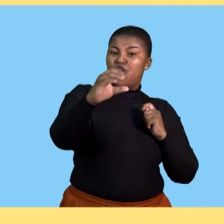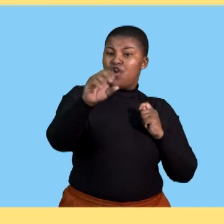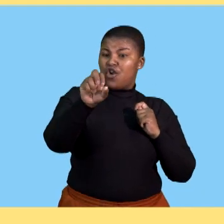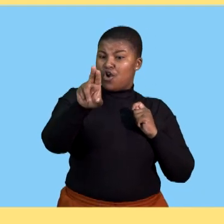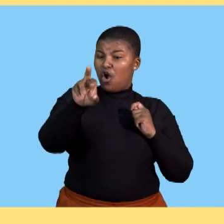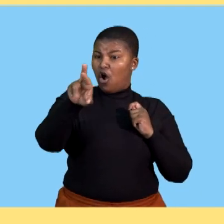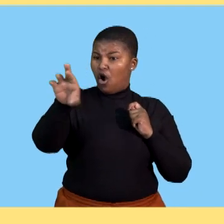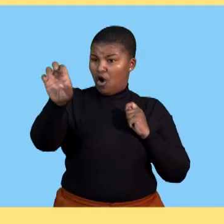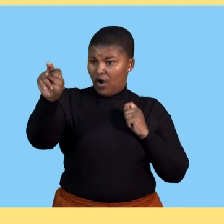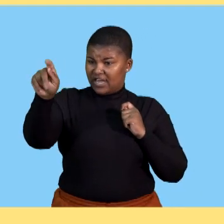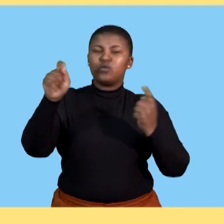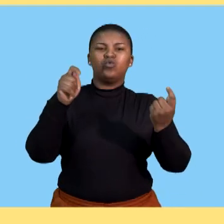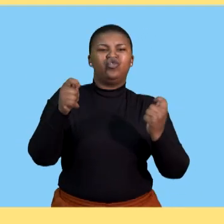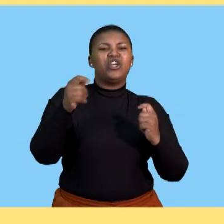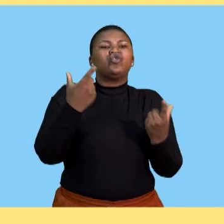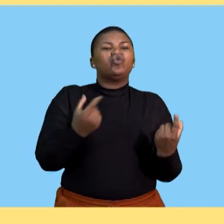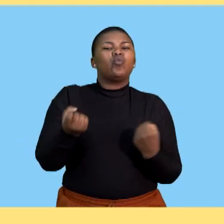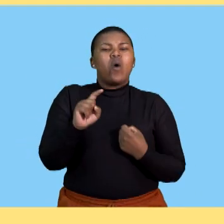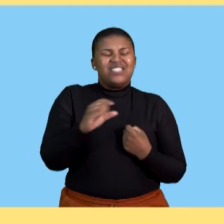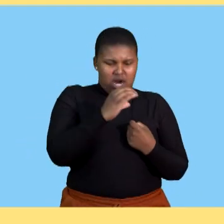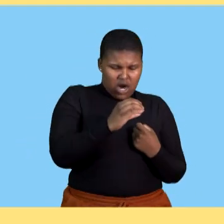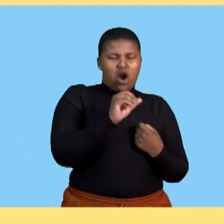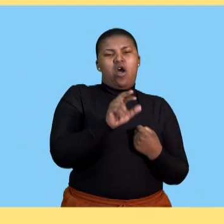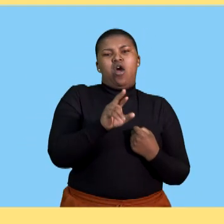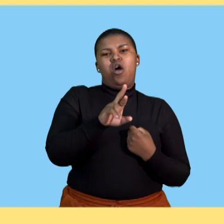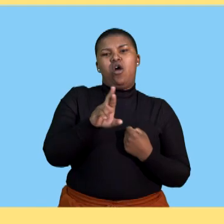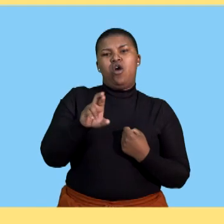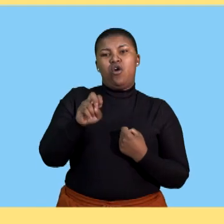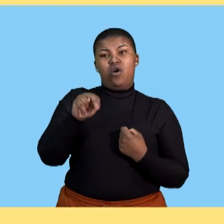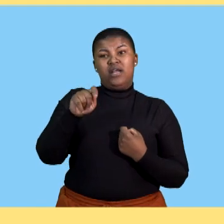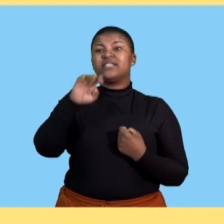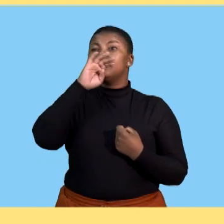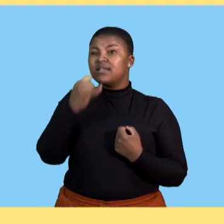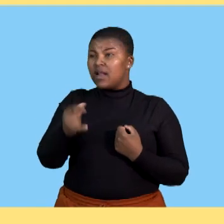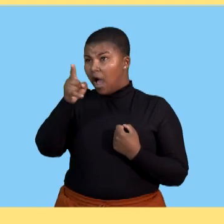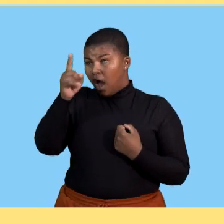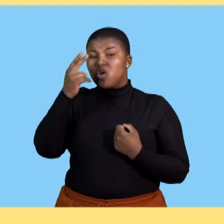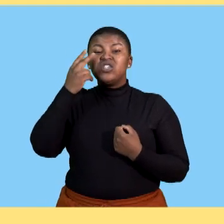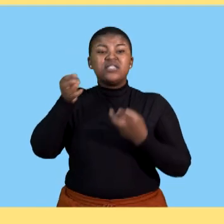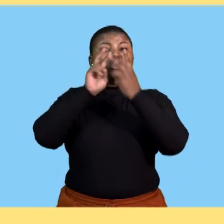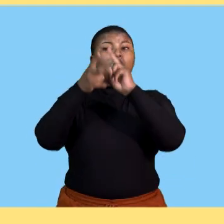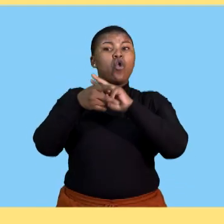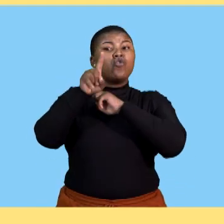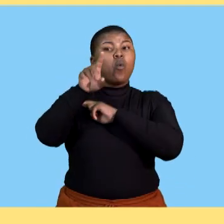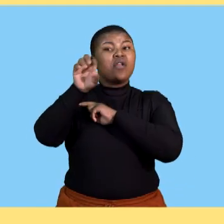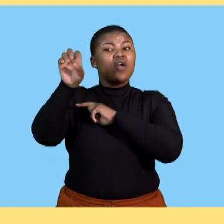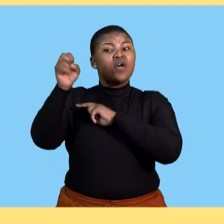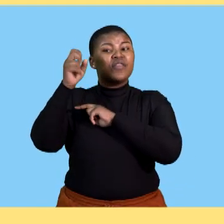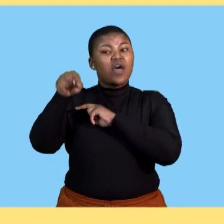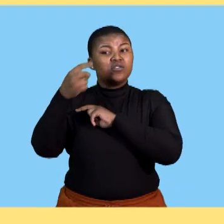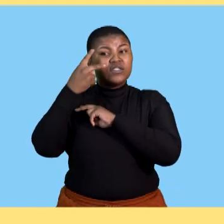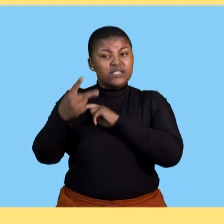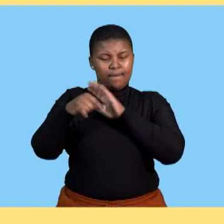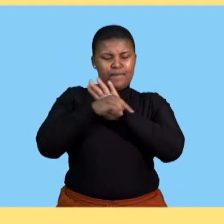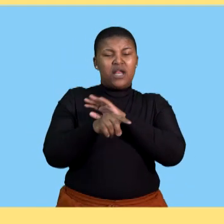a current liability. So we will come now to our loan here, which is 100,000. Then that 40,000